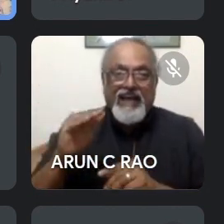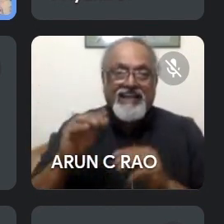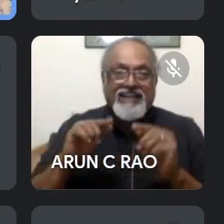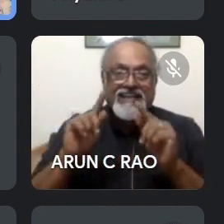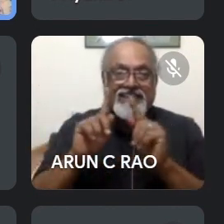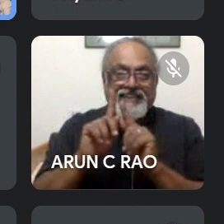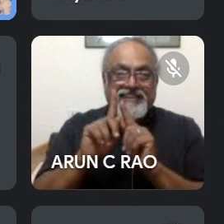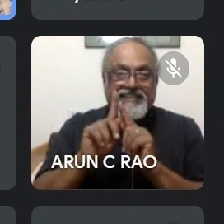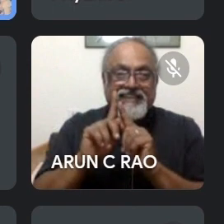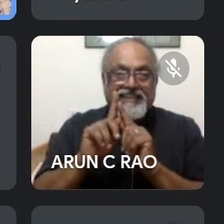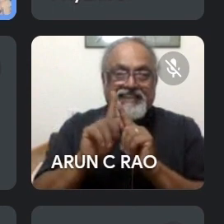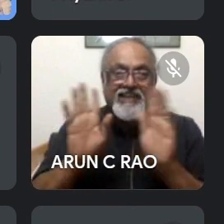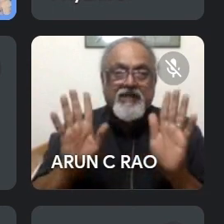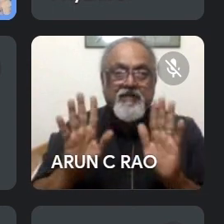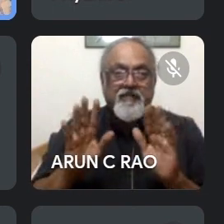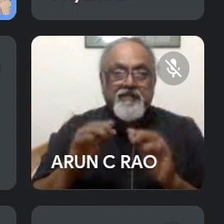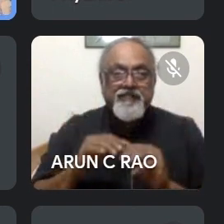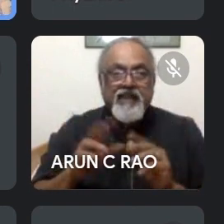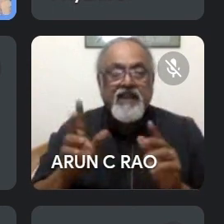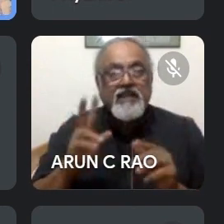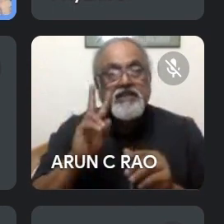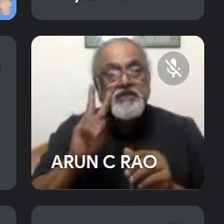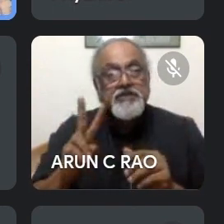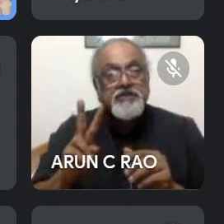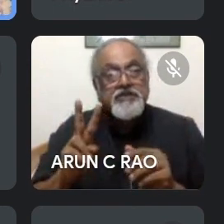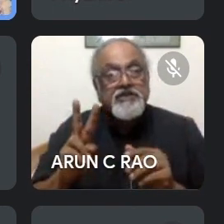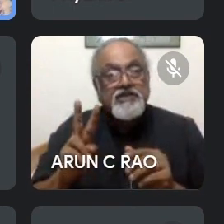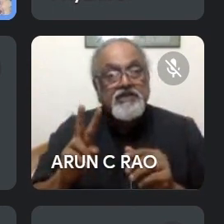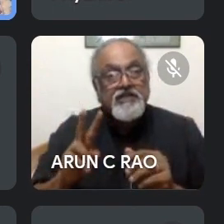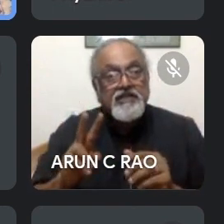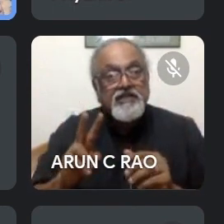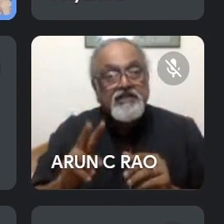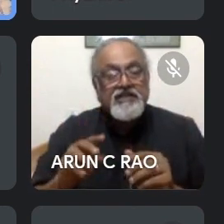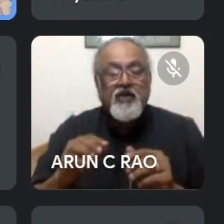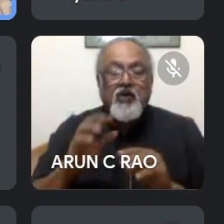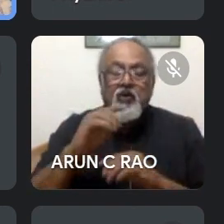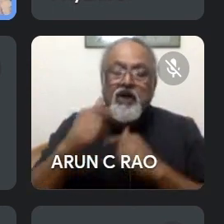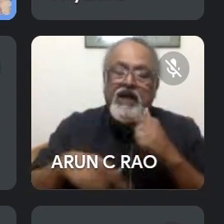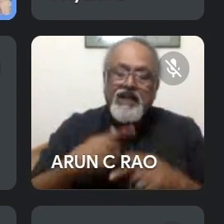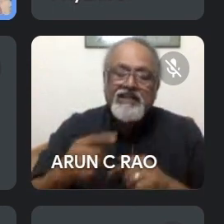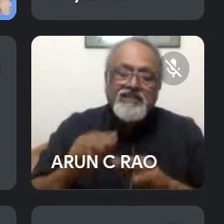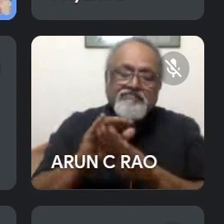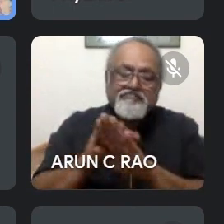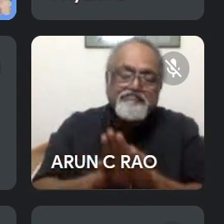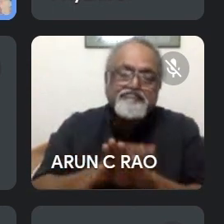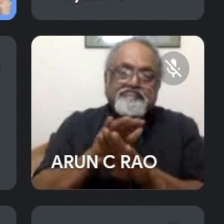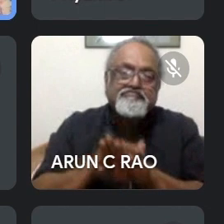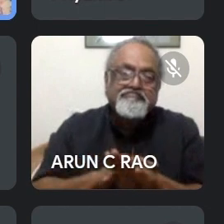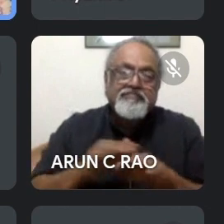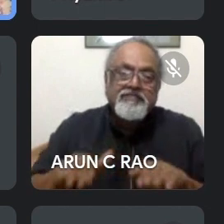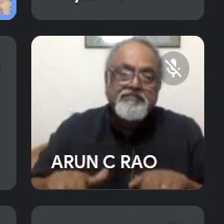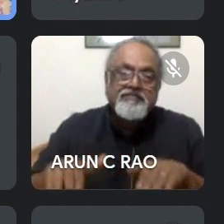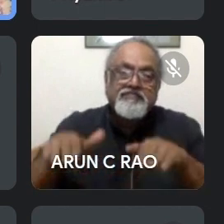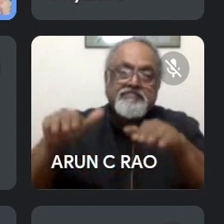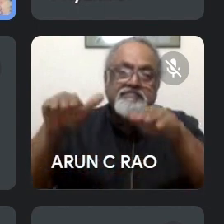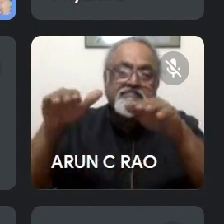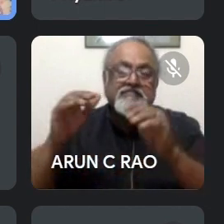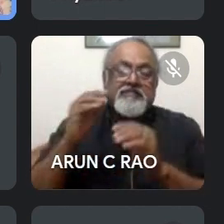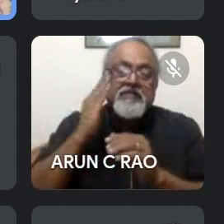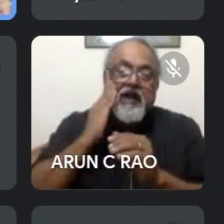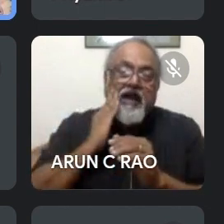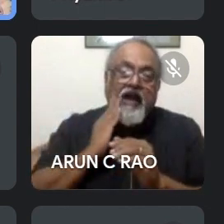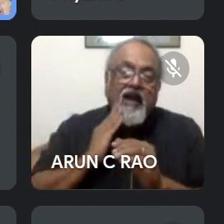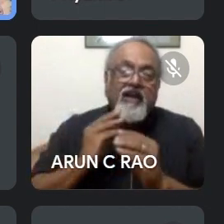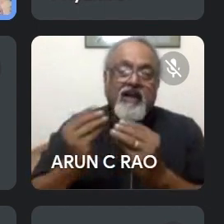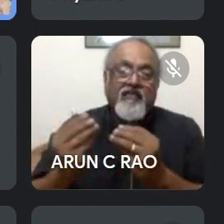we were always like these two gems from my parents, and always they cherished us and like brought us up in a very good way, and like there's